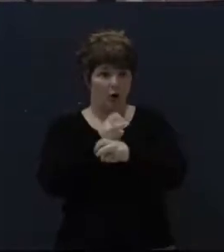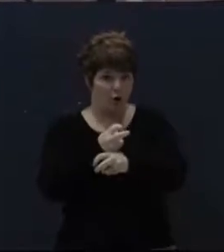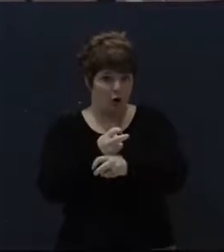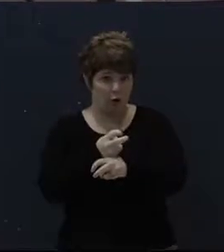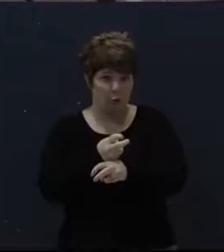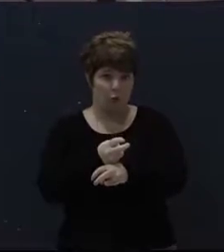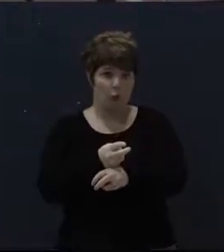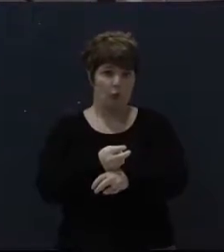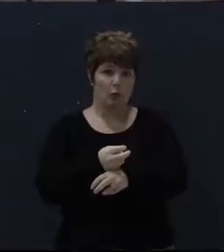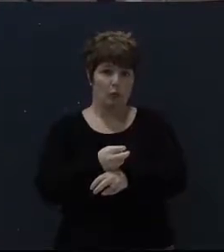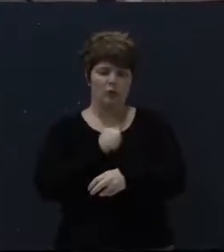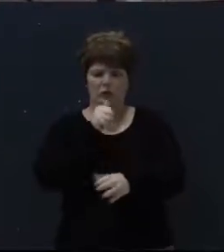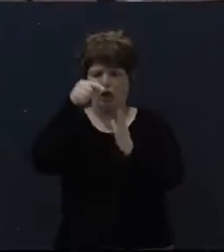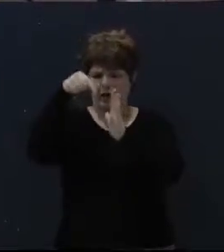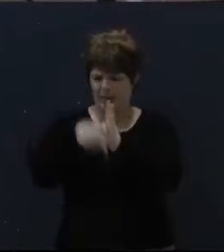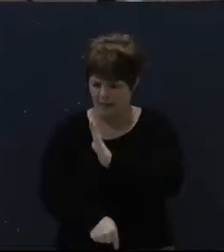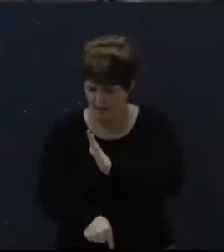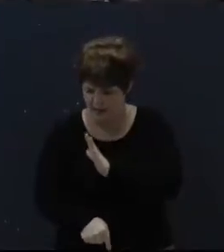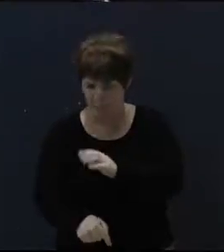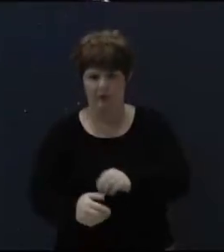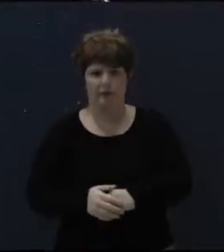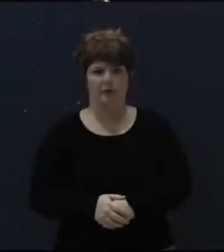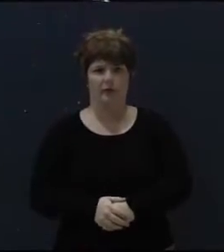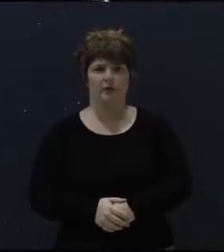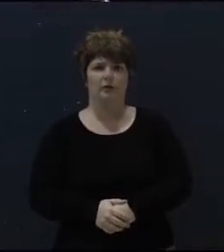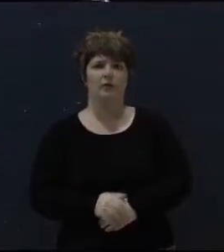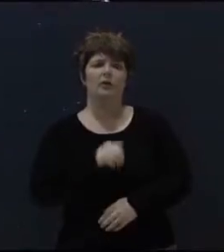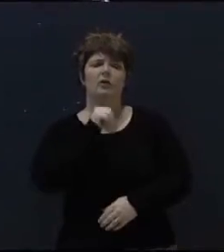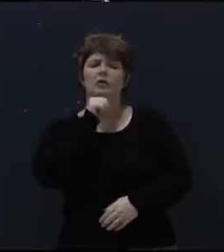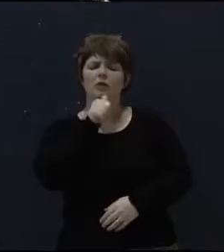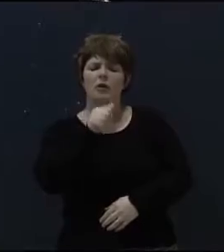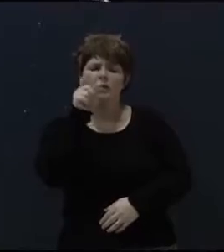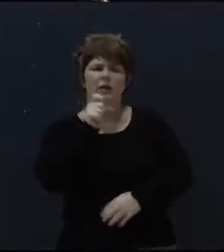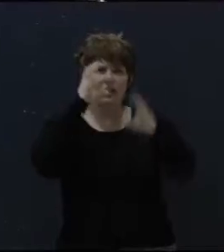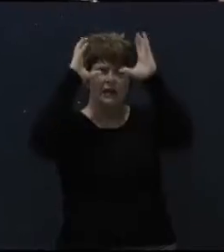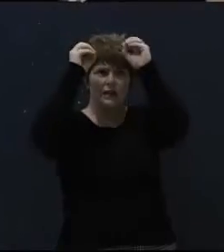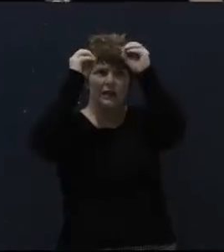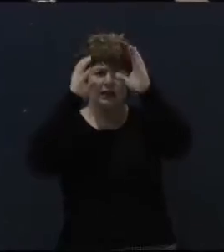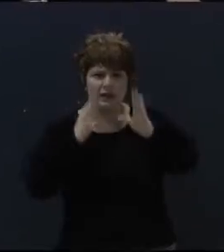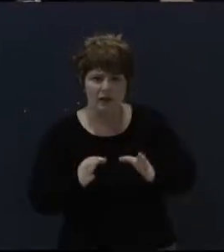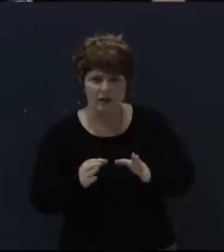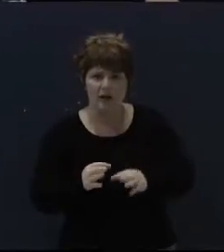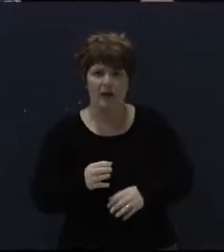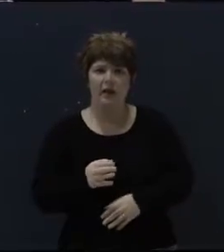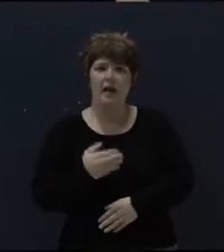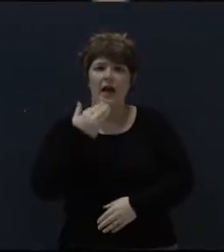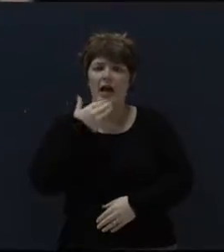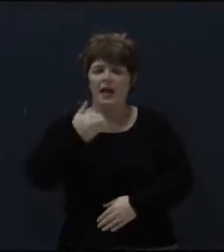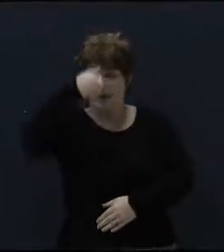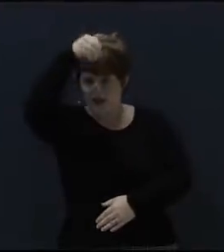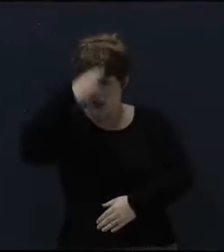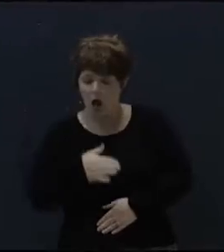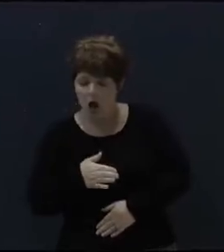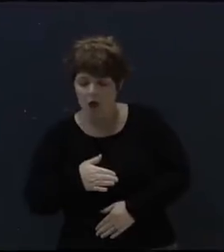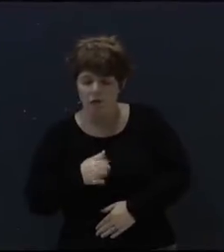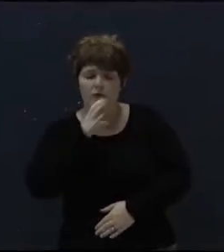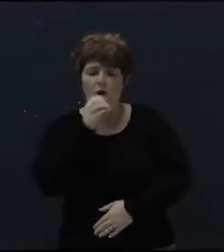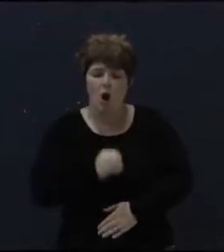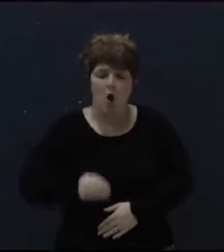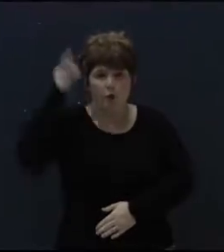hard wasn't deep. Listen to me, you don't need an orator. Hey, I thank God for an old leather neck preacher, one